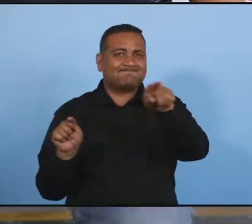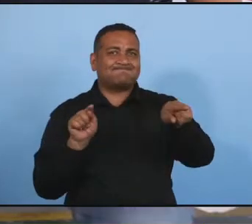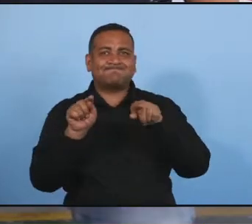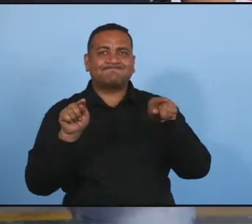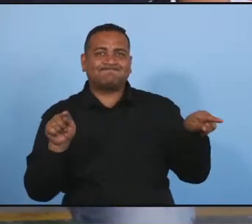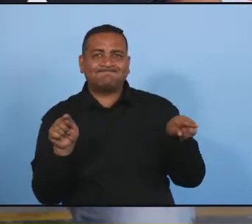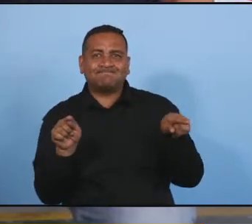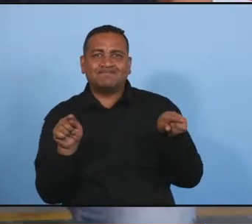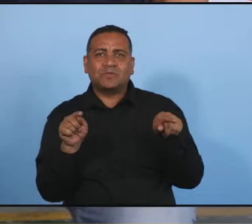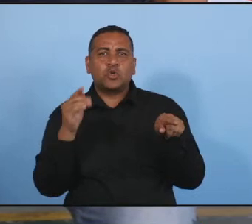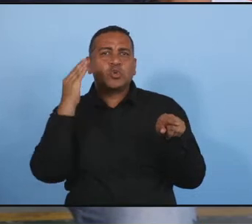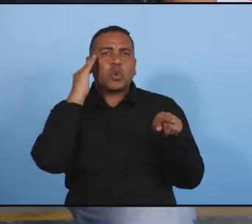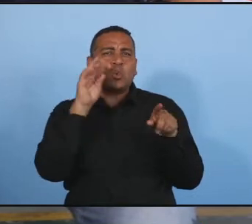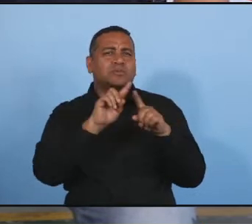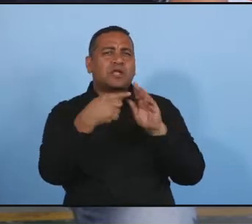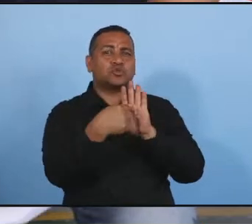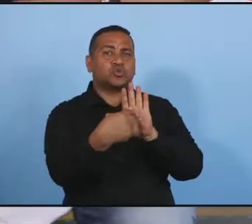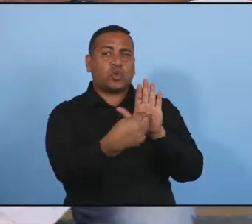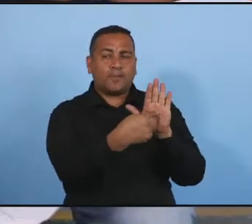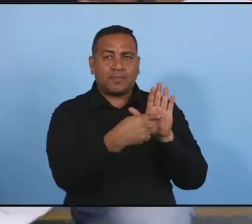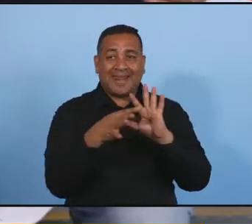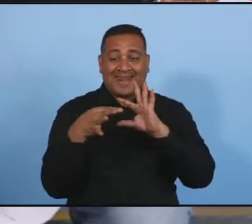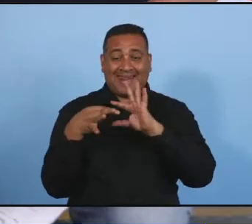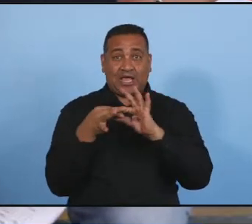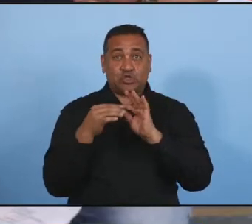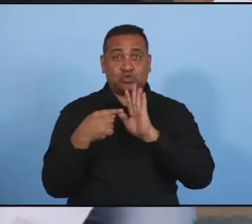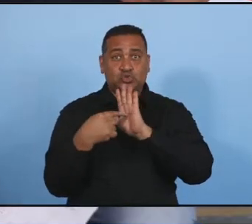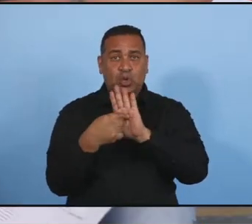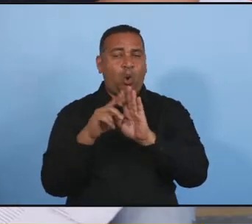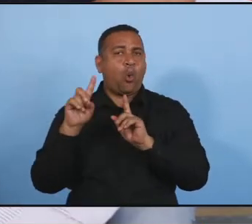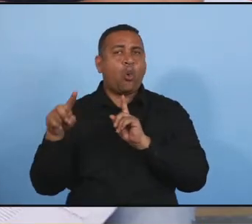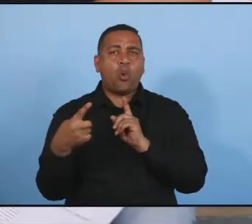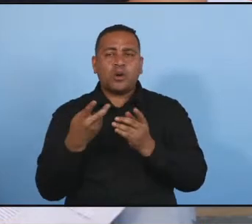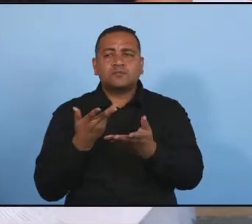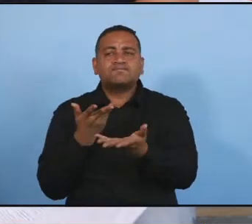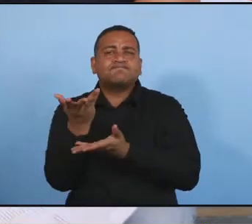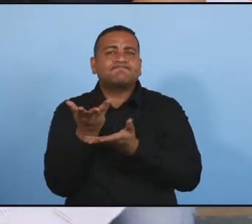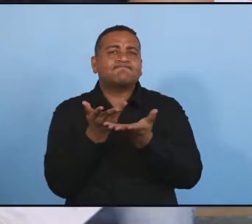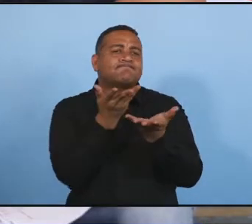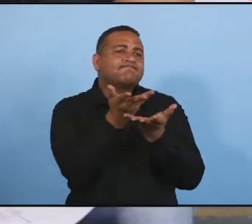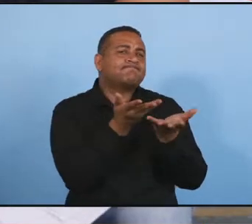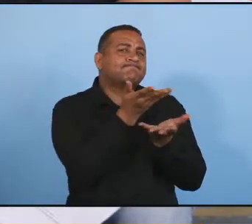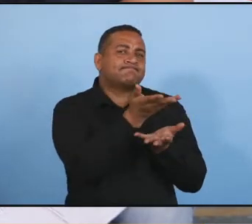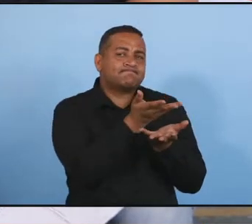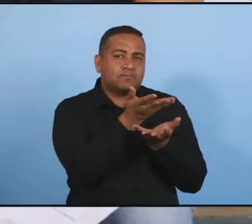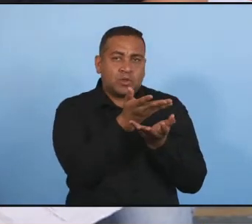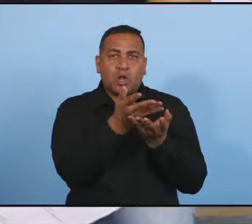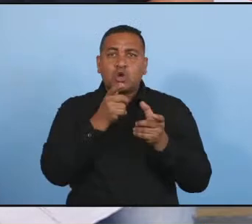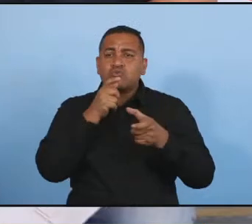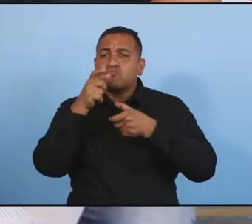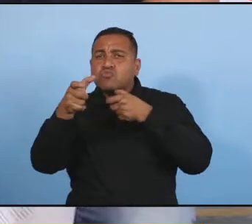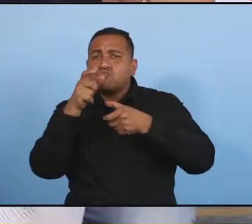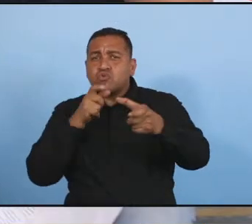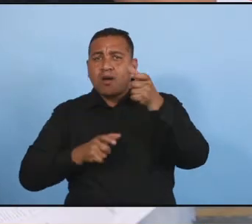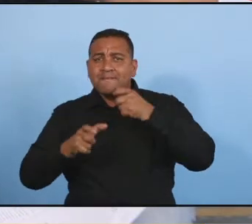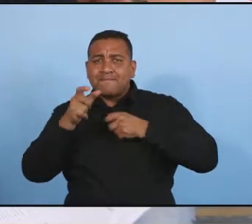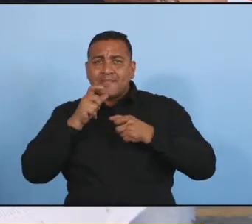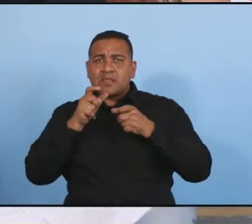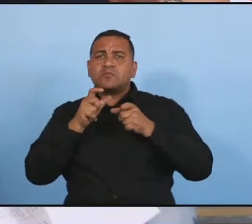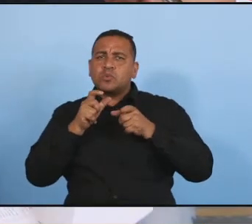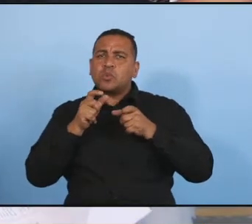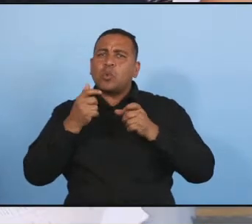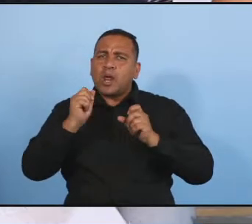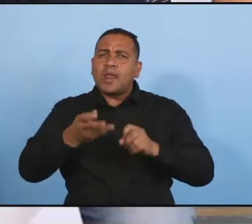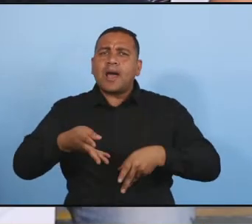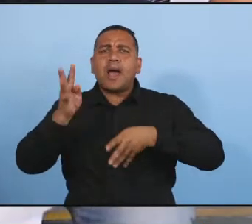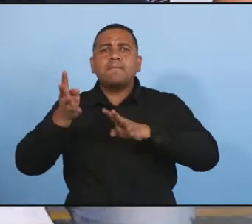an interactive show, of course, and if you've got questions and comments, then please post those through to us. The details will be at the bottom of your screen, whichever social